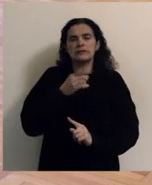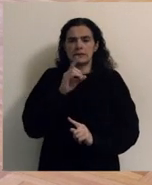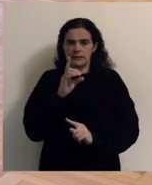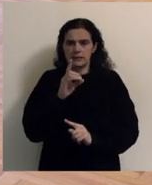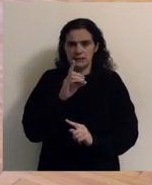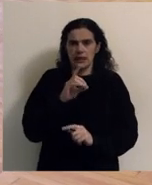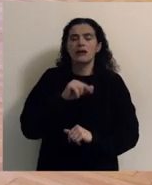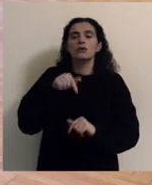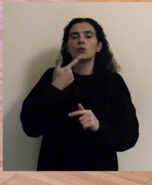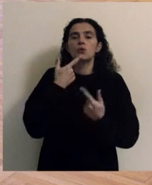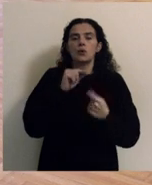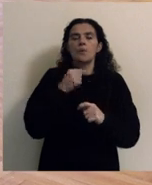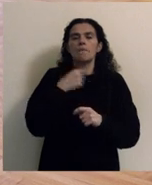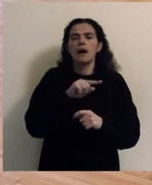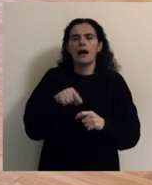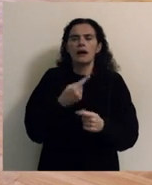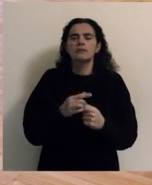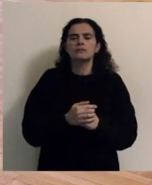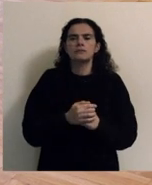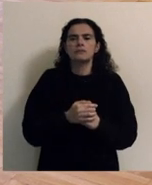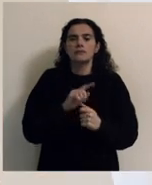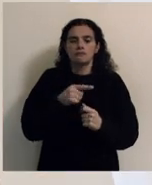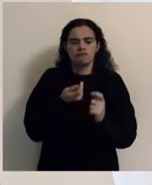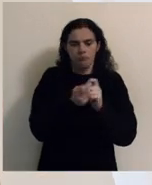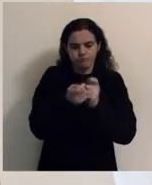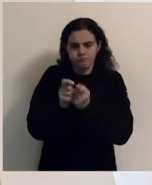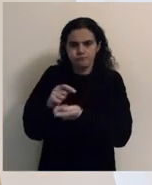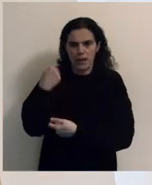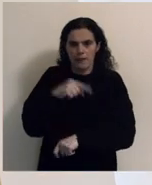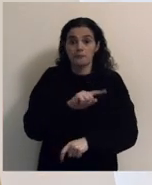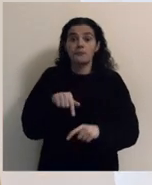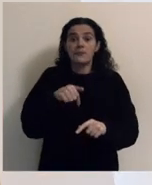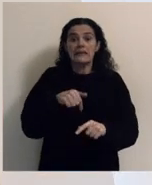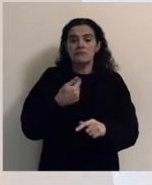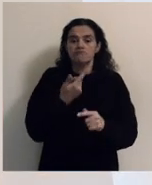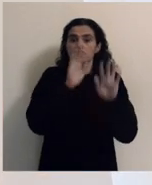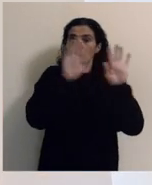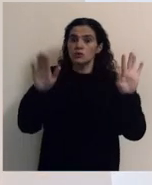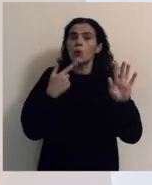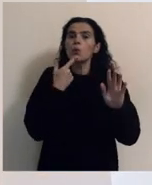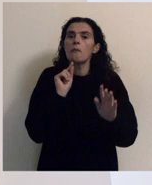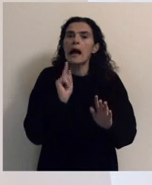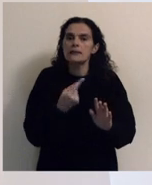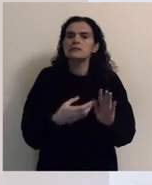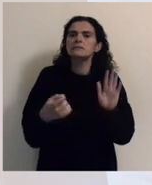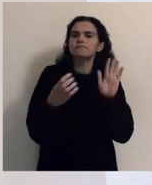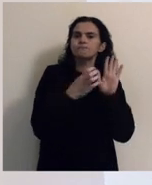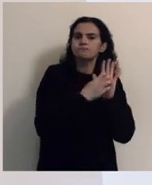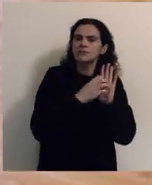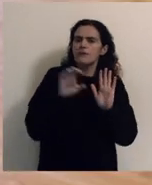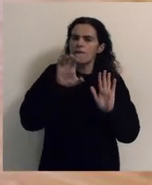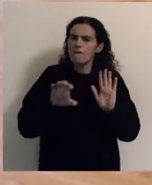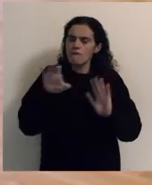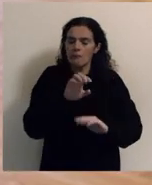in 2016 called Materiality and Metamorphosis. This exhibition is called Signs and